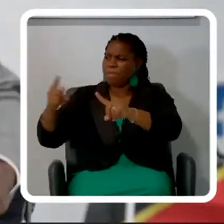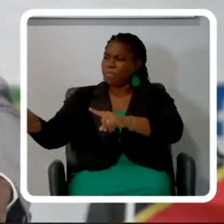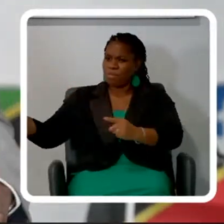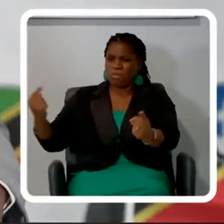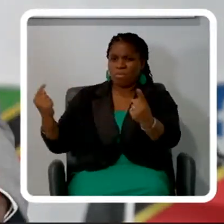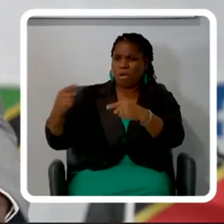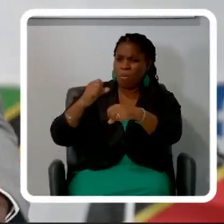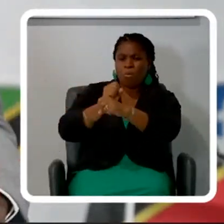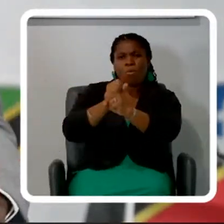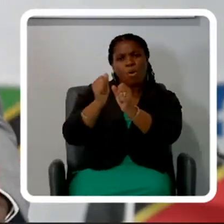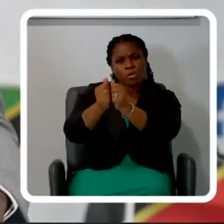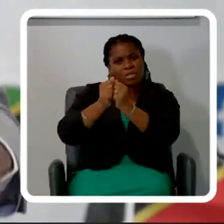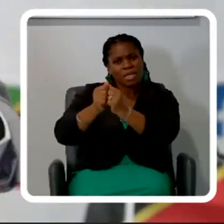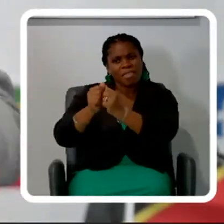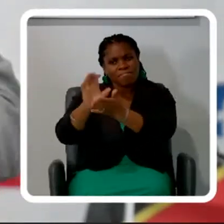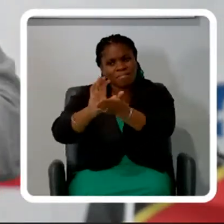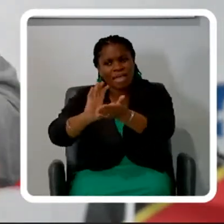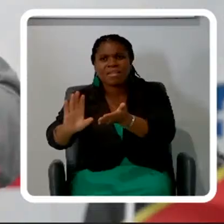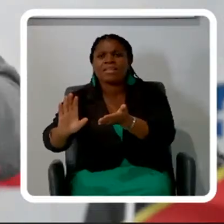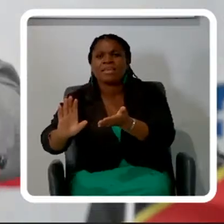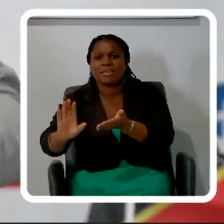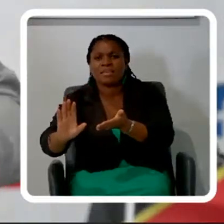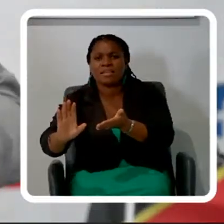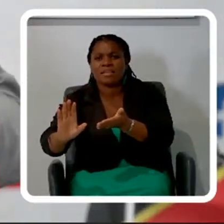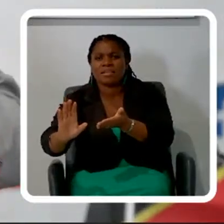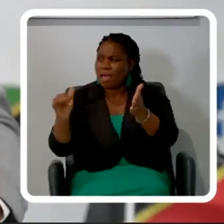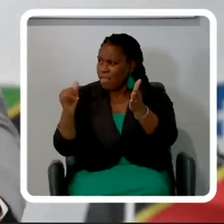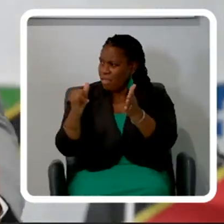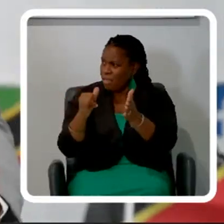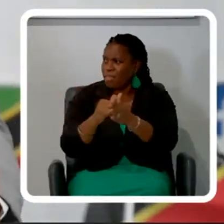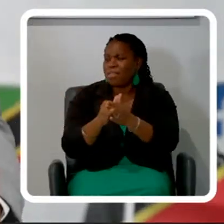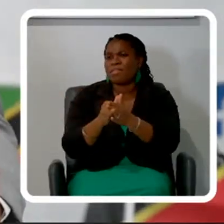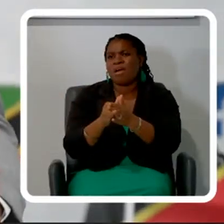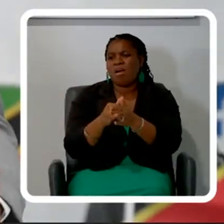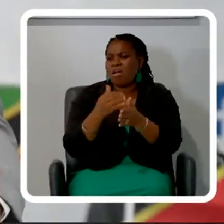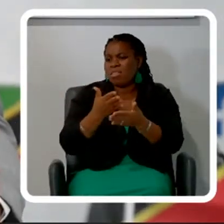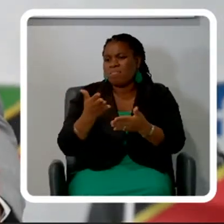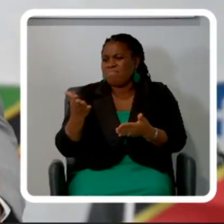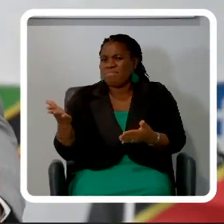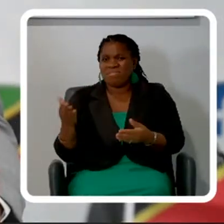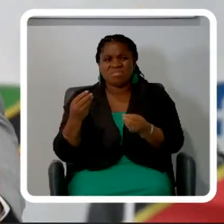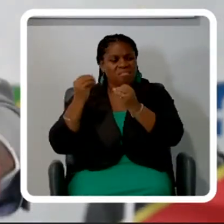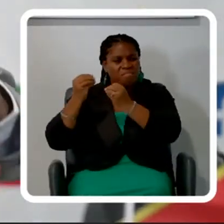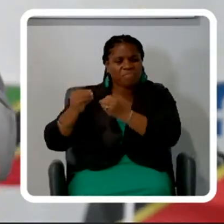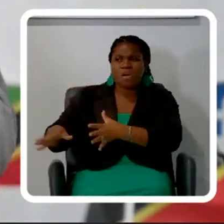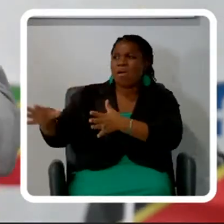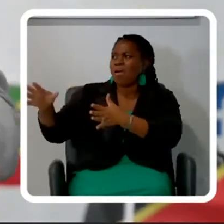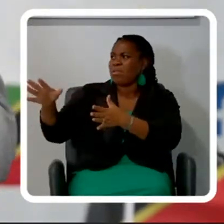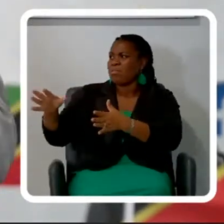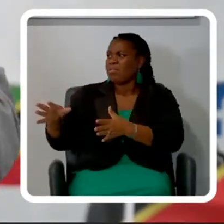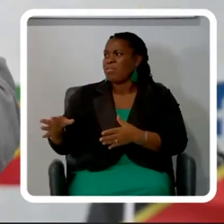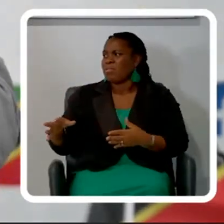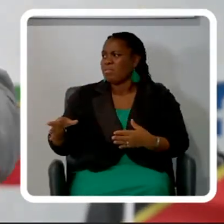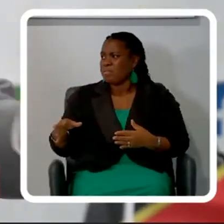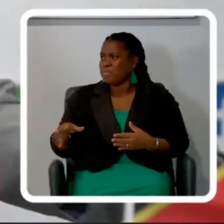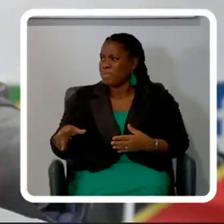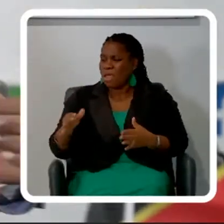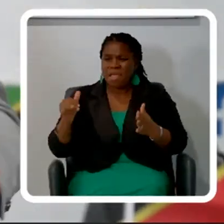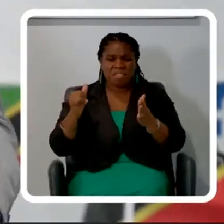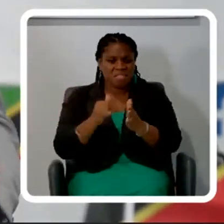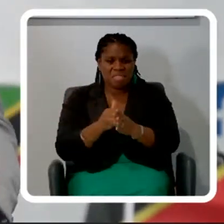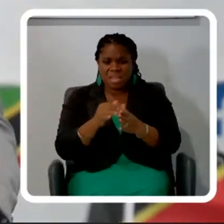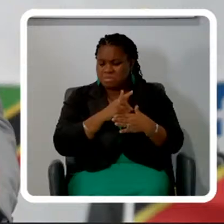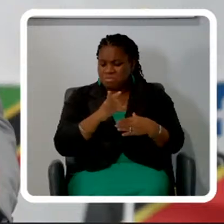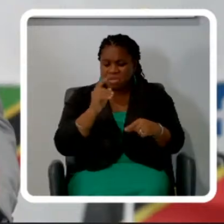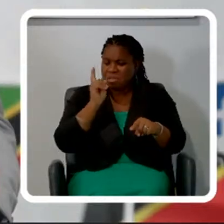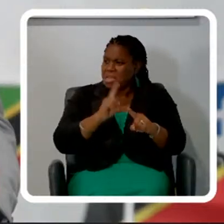clean as well? That spirit has gone. And that spirit cannot be replaced by anything